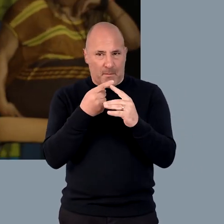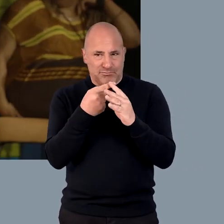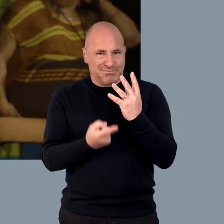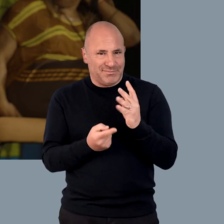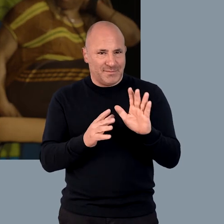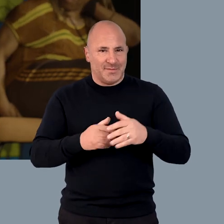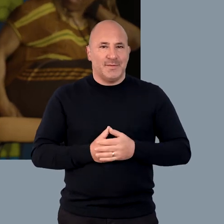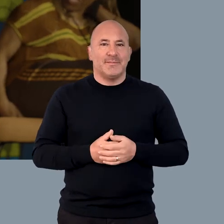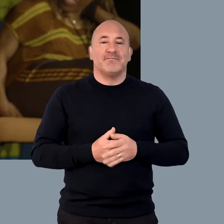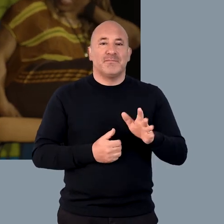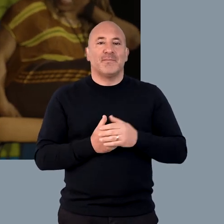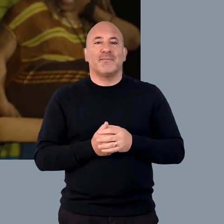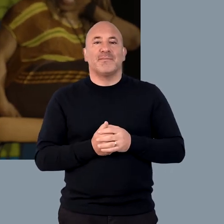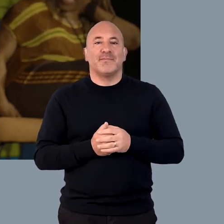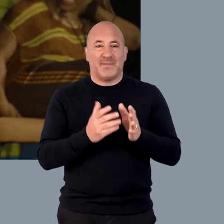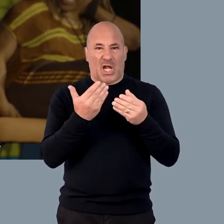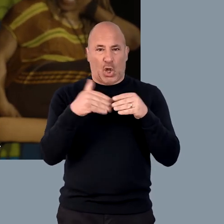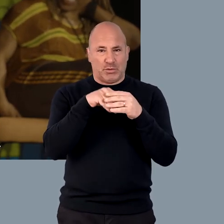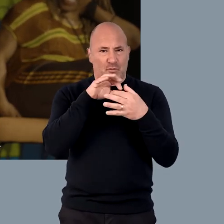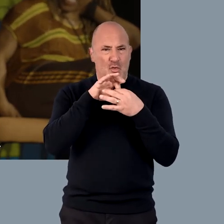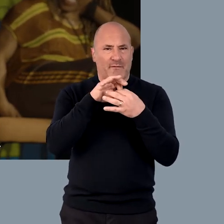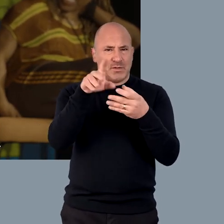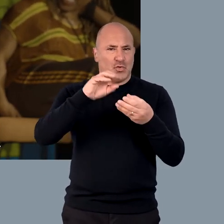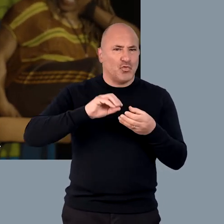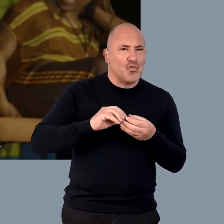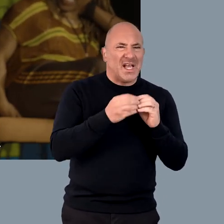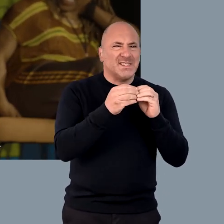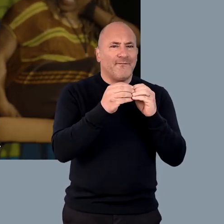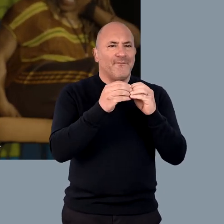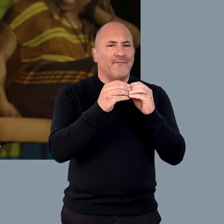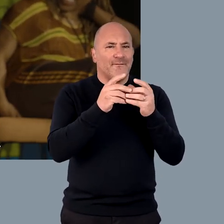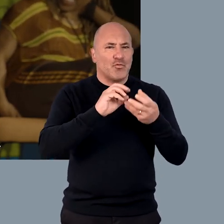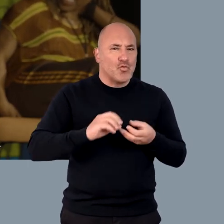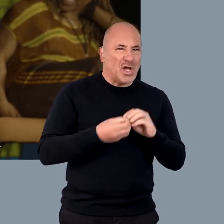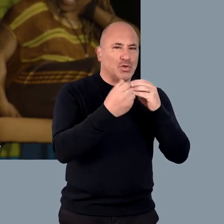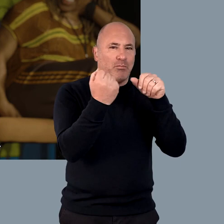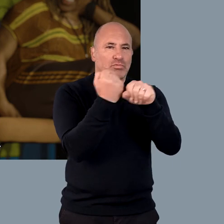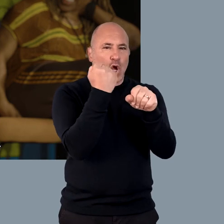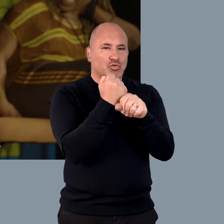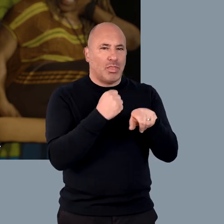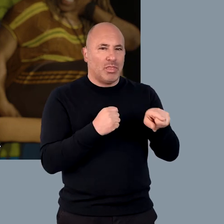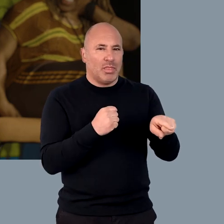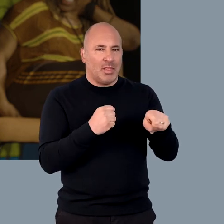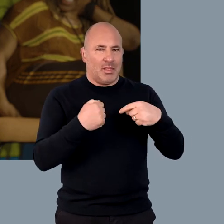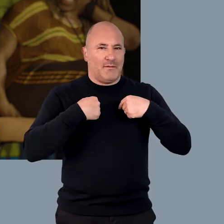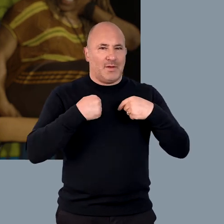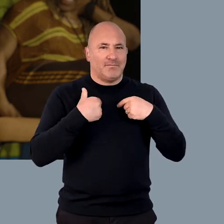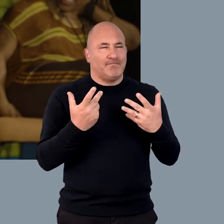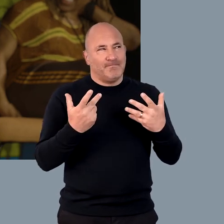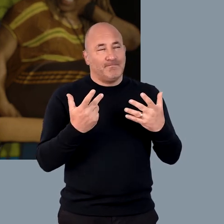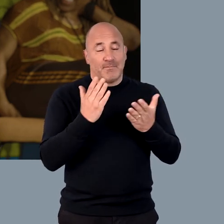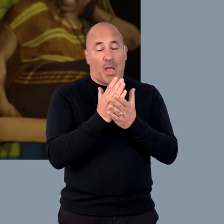briefly touch on those. So inclusion and relevance with creative creation and productions. So